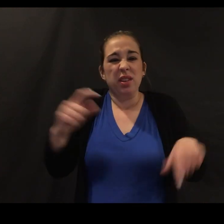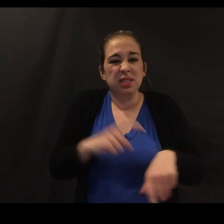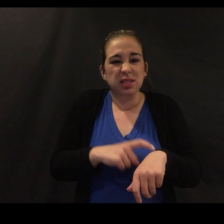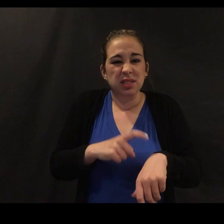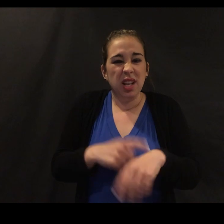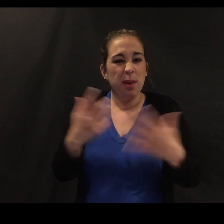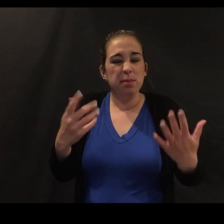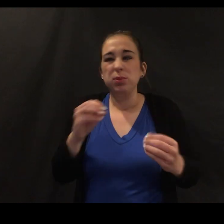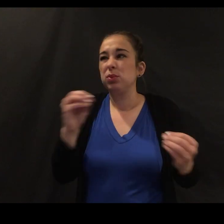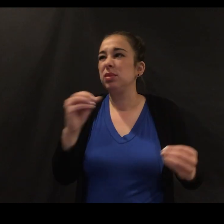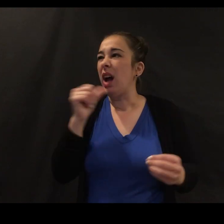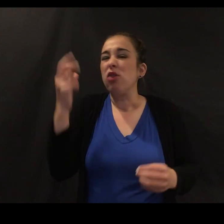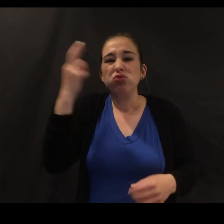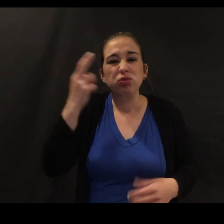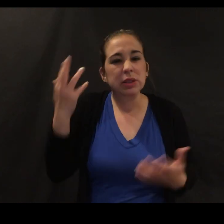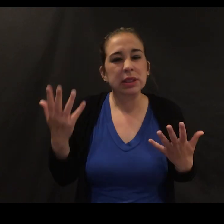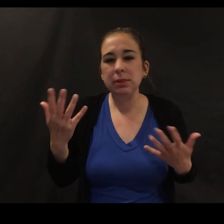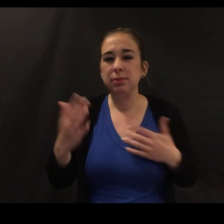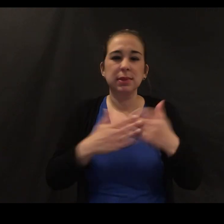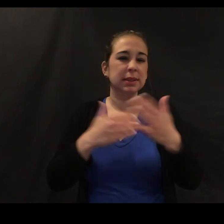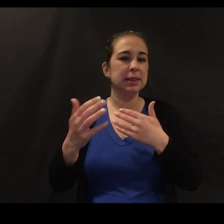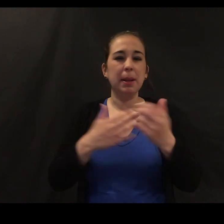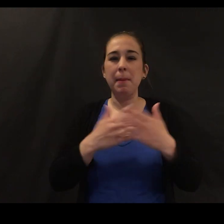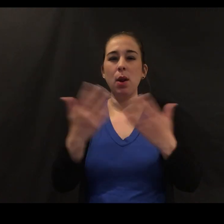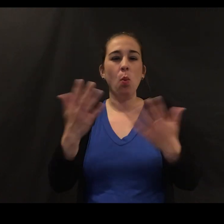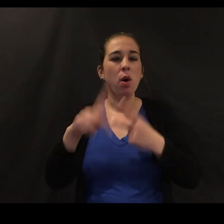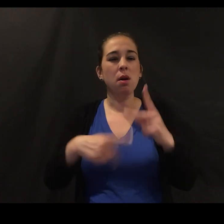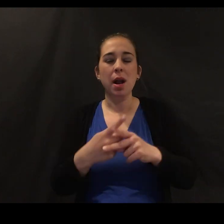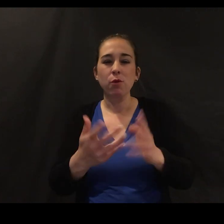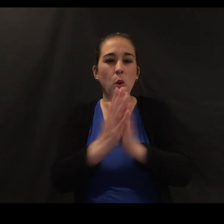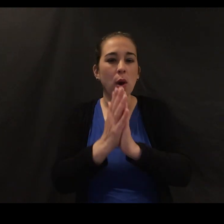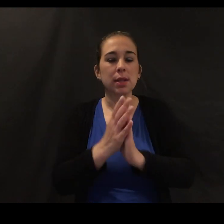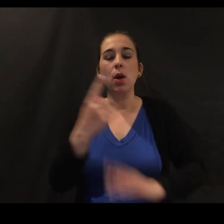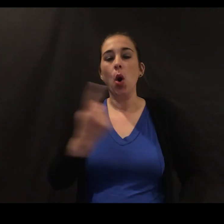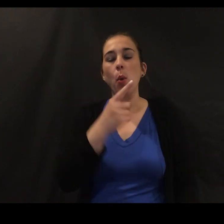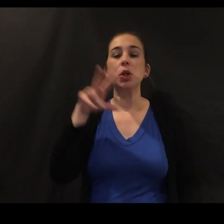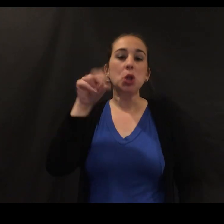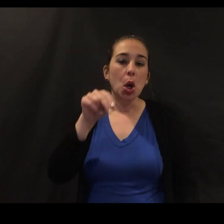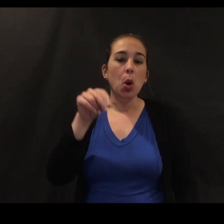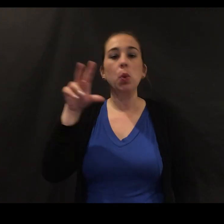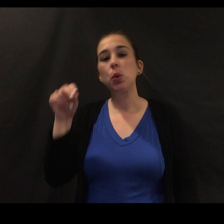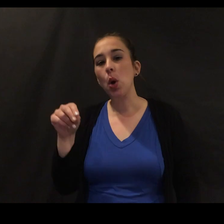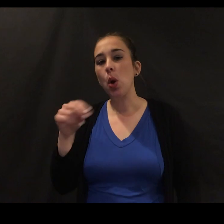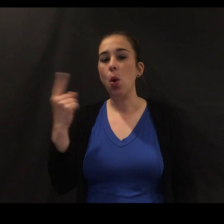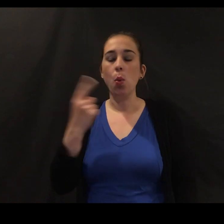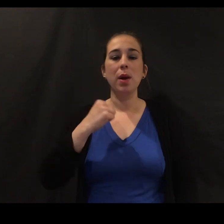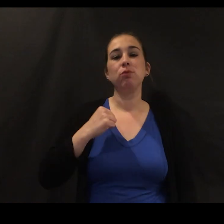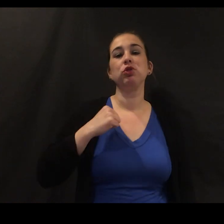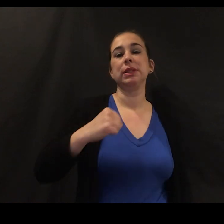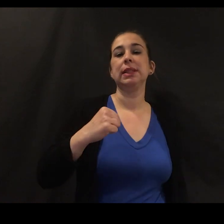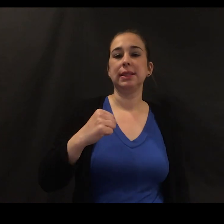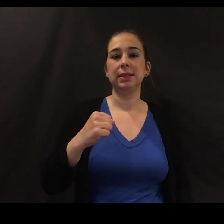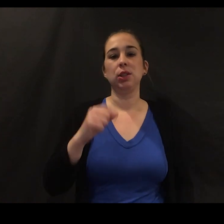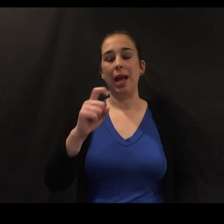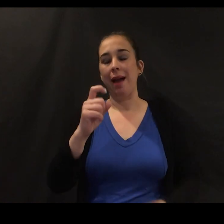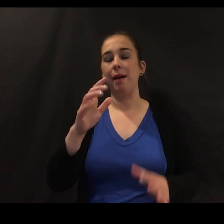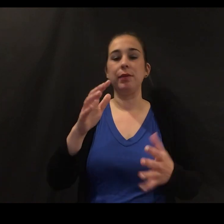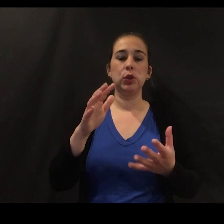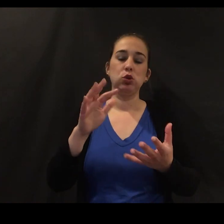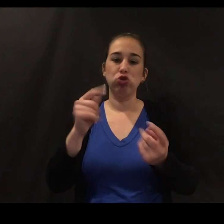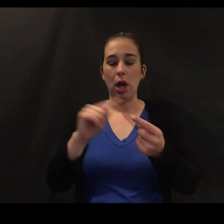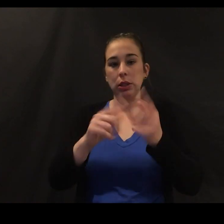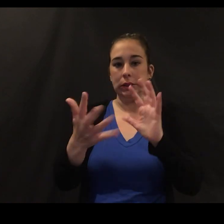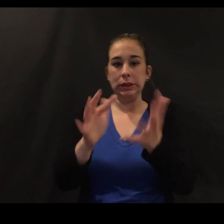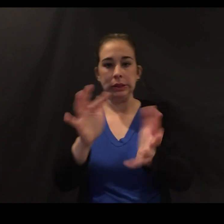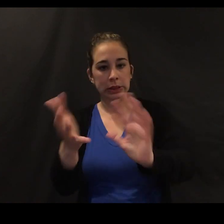unreasonable. No matter what entreaty you give them, the answer is going to be no. It's going to be resistance. You got to work through it all the time. You've got to put